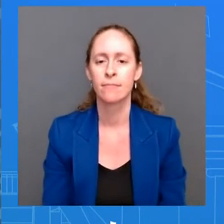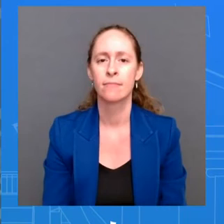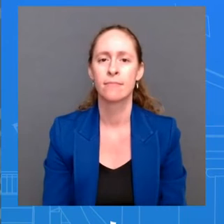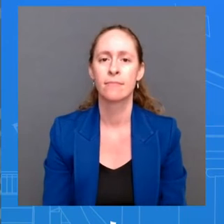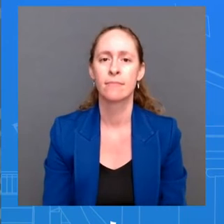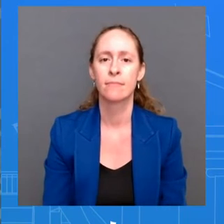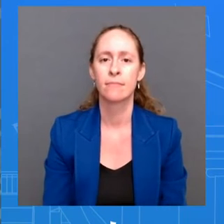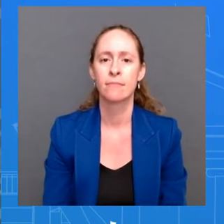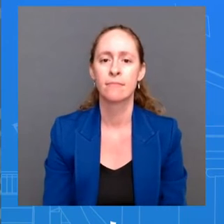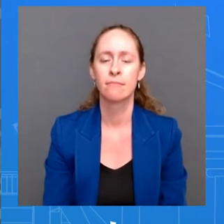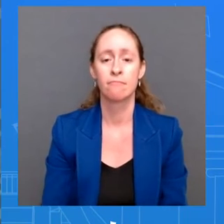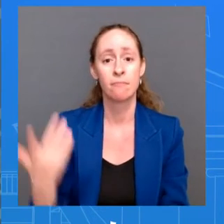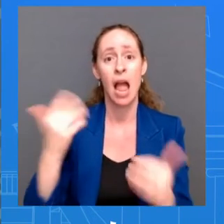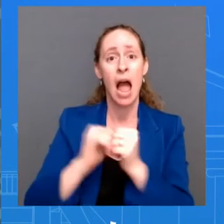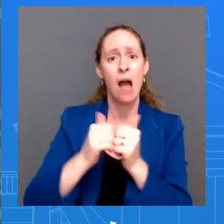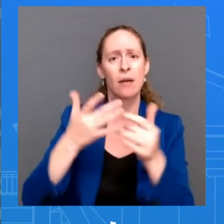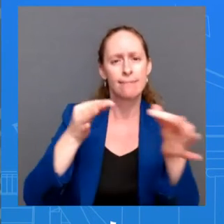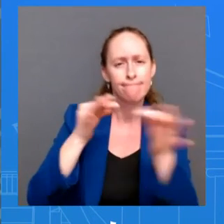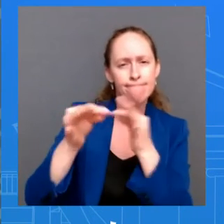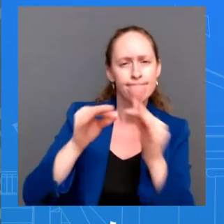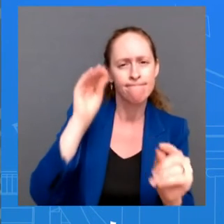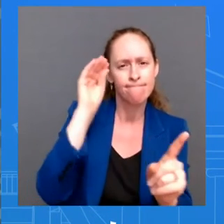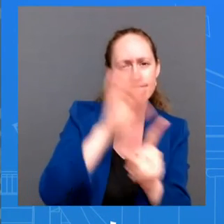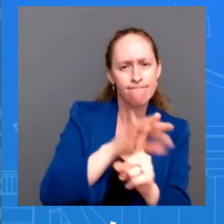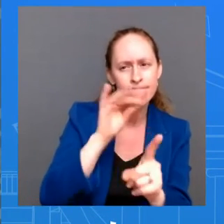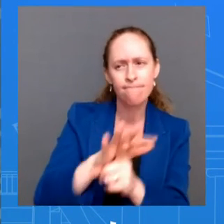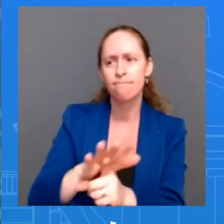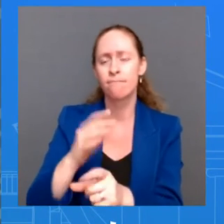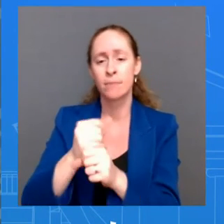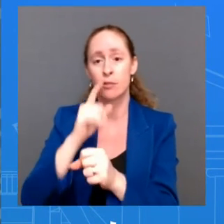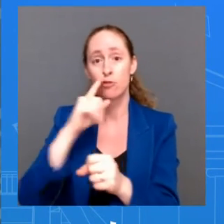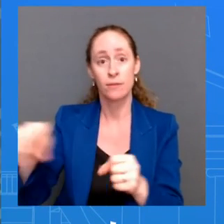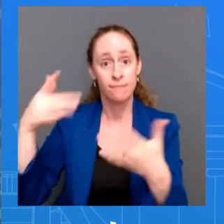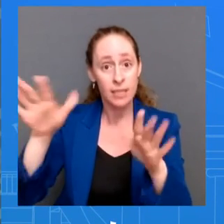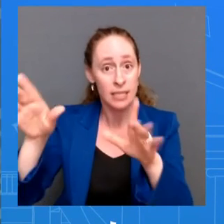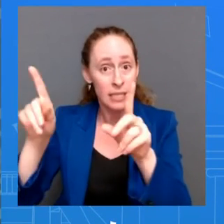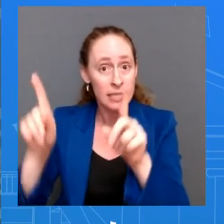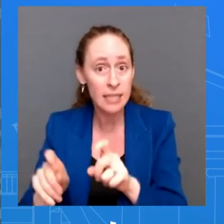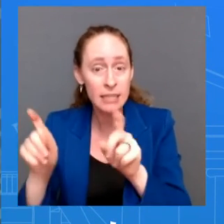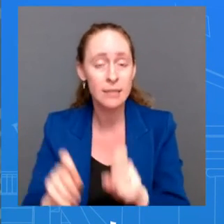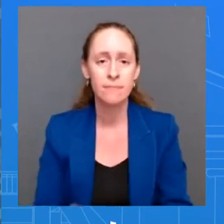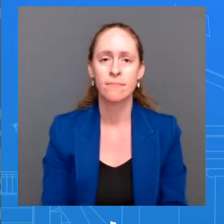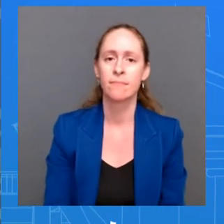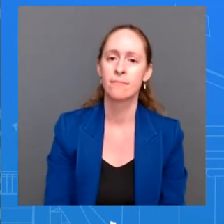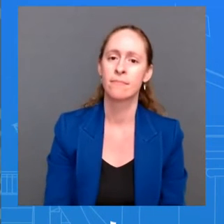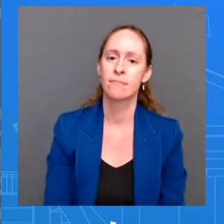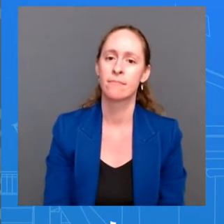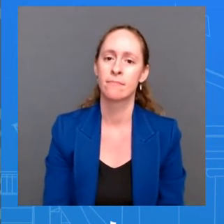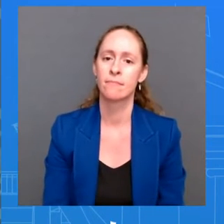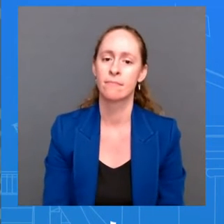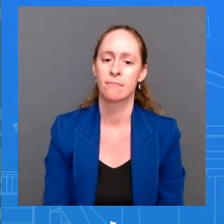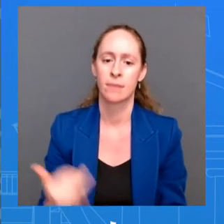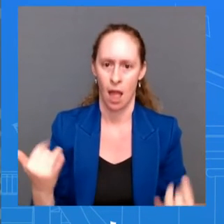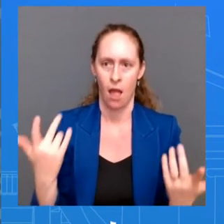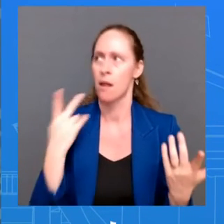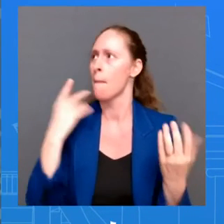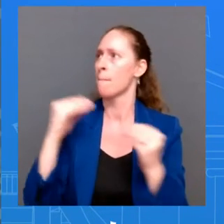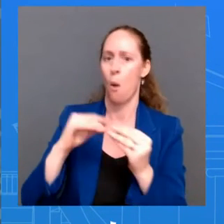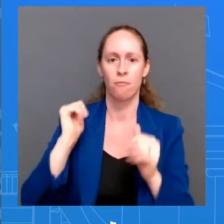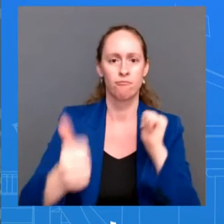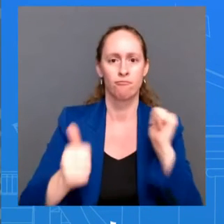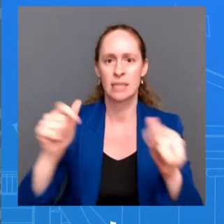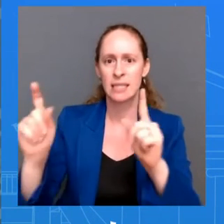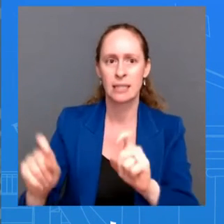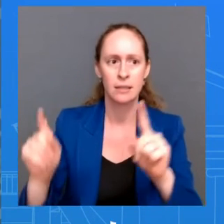that there's testing out there. We increased our testing as well. And so we're laser focused. We're gonna get